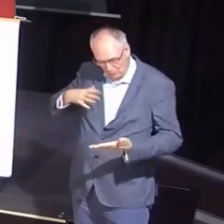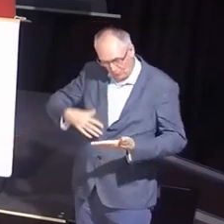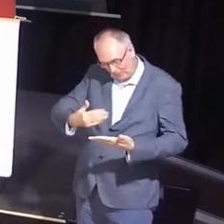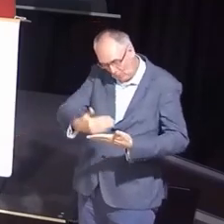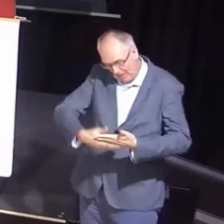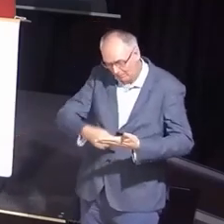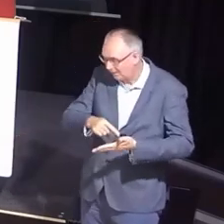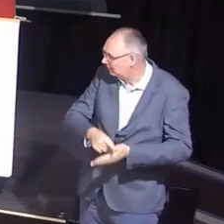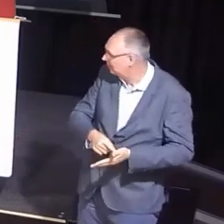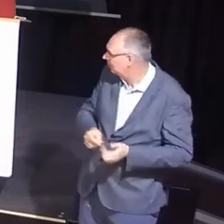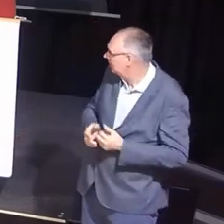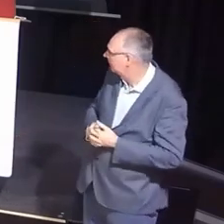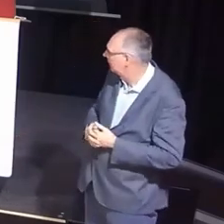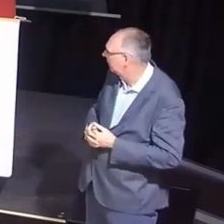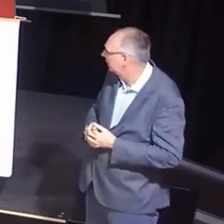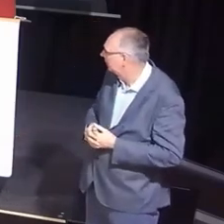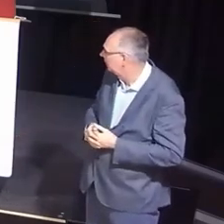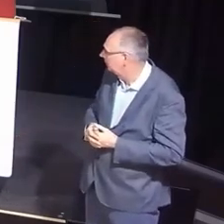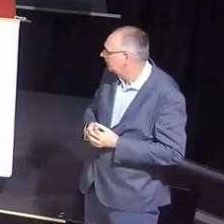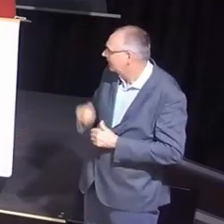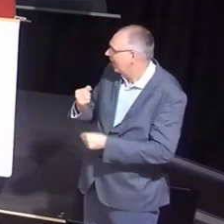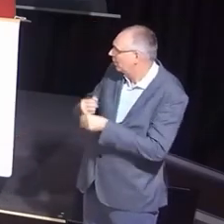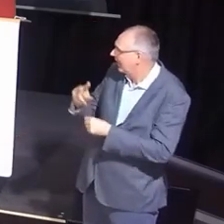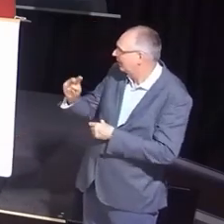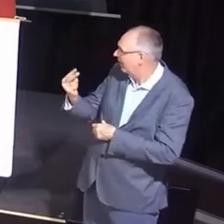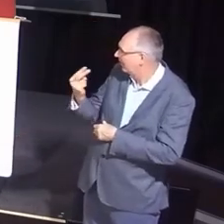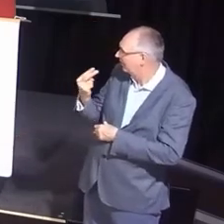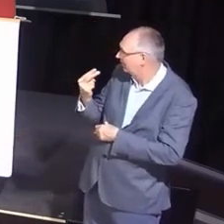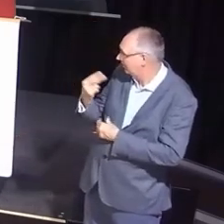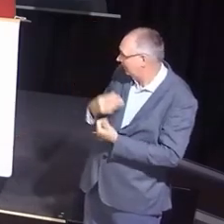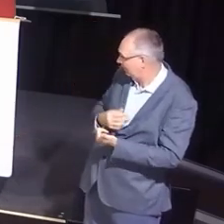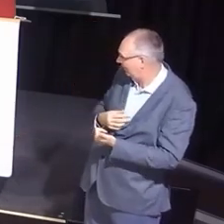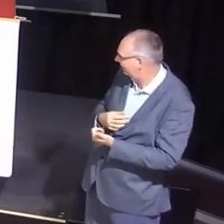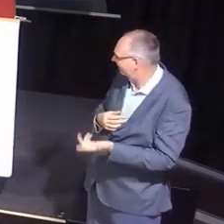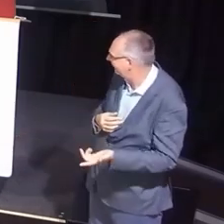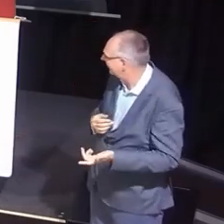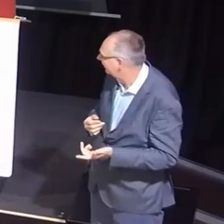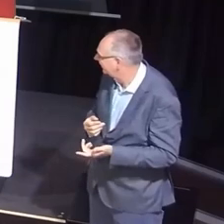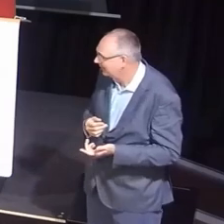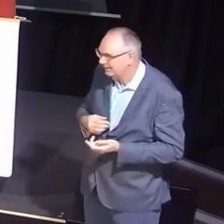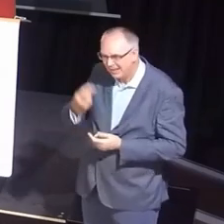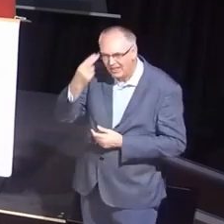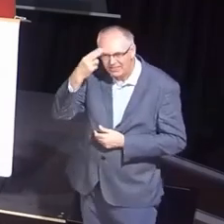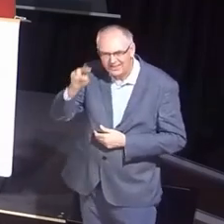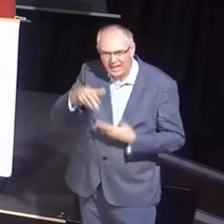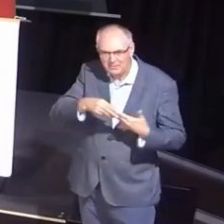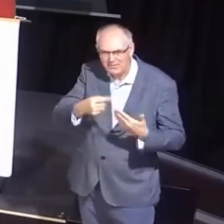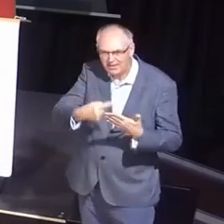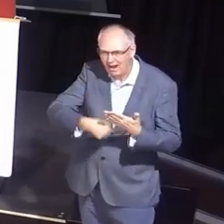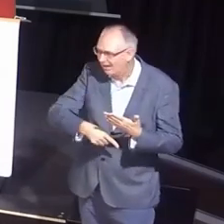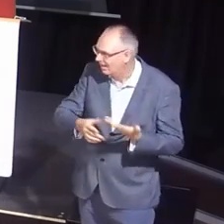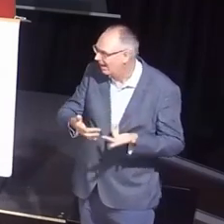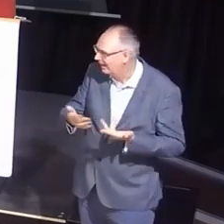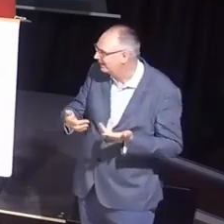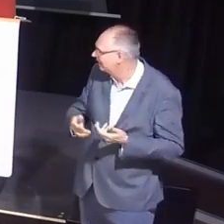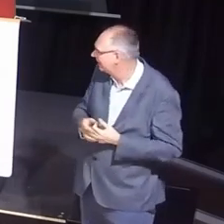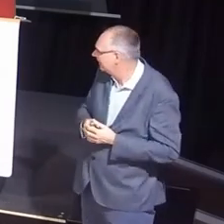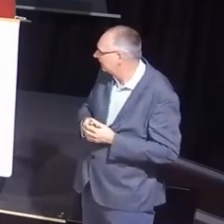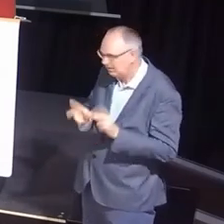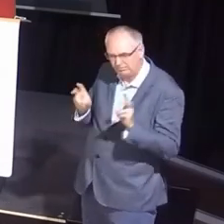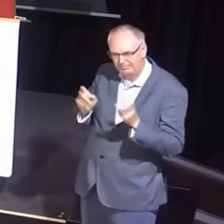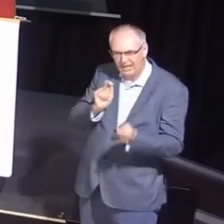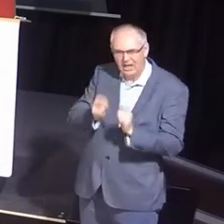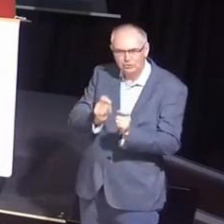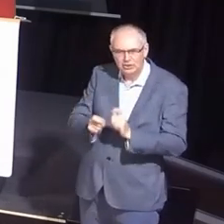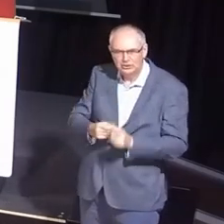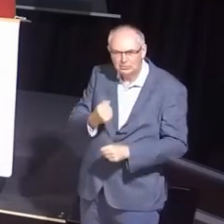adjustable. Gareth's going to look at me now, and I need to. And I have to remember the name of a guideline on stage. That's a terrible idea. It's like an adjustable game. So if